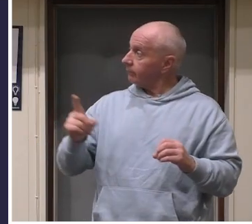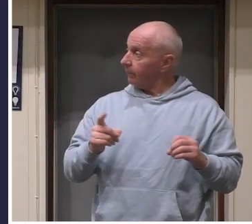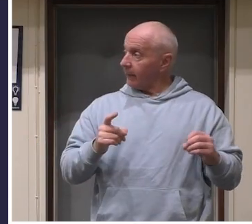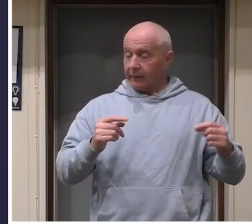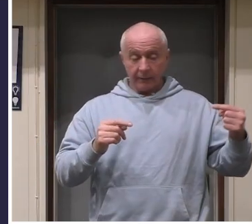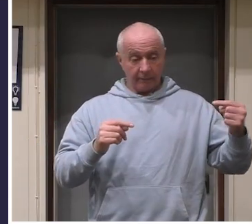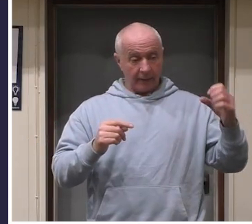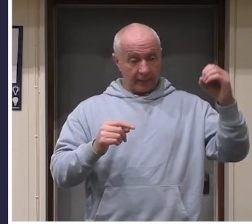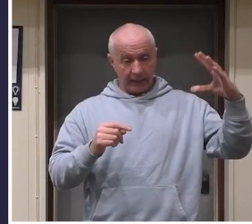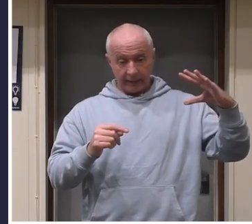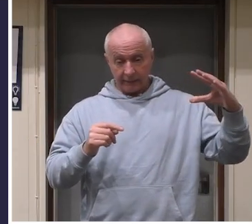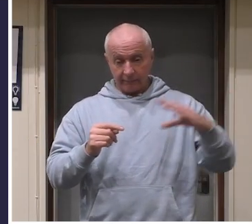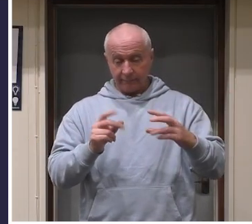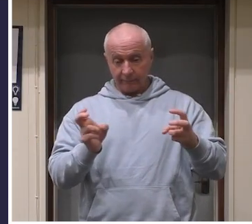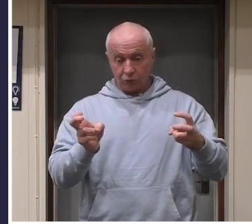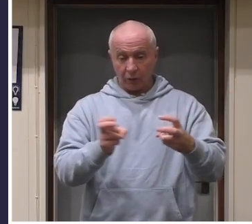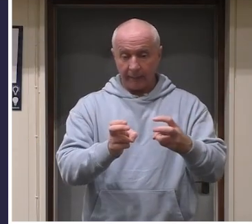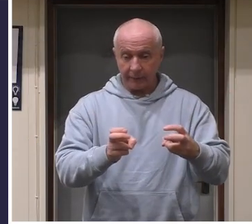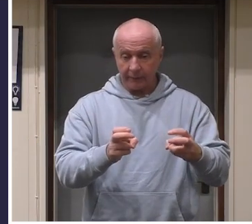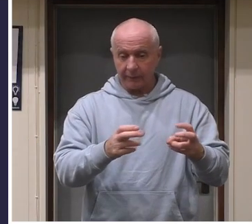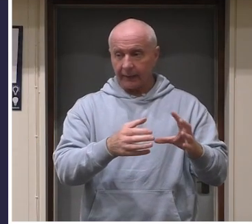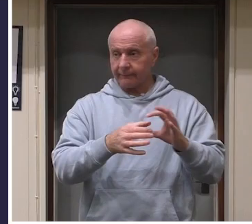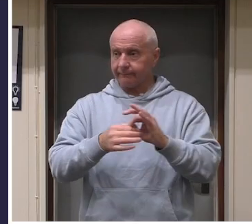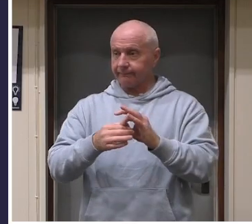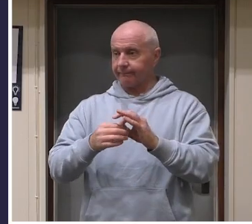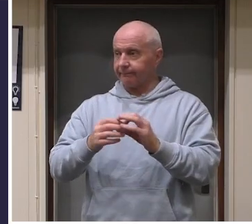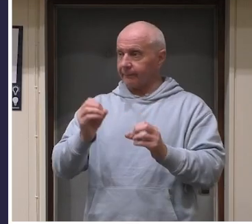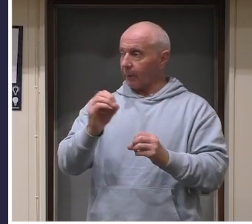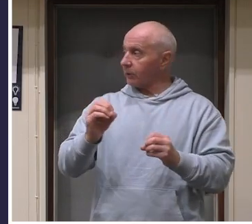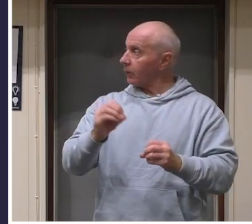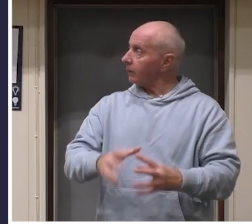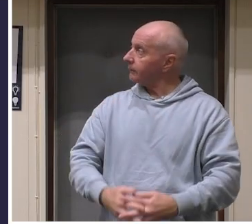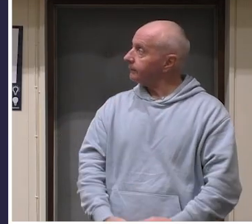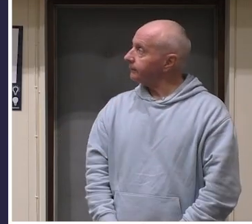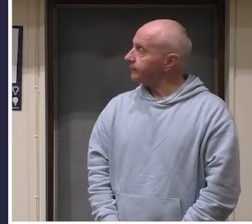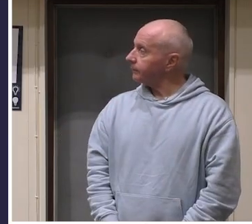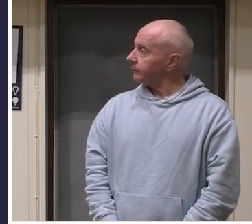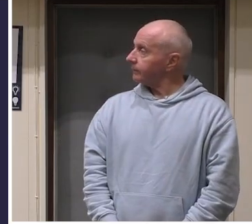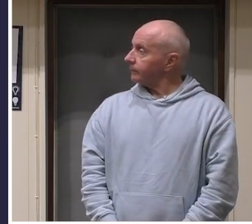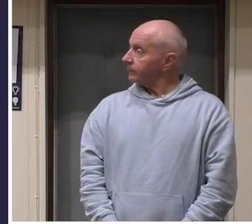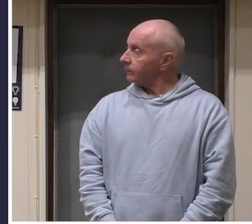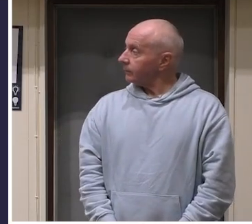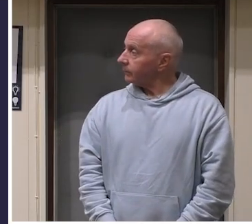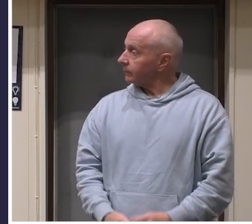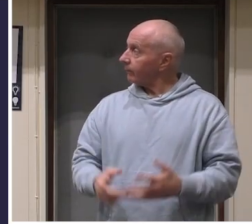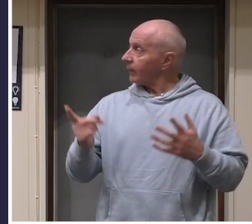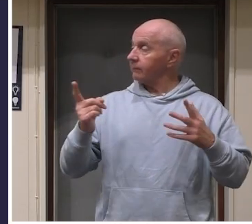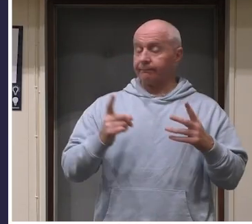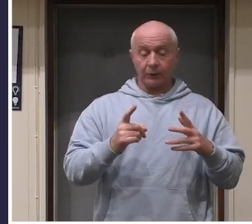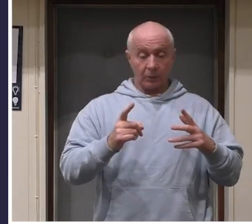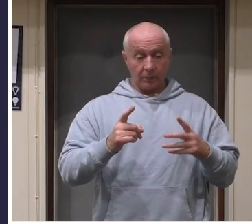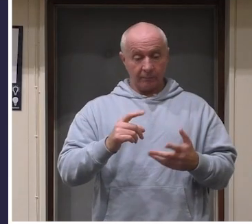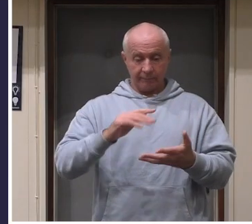trapped in the cavity and eventually interacts with the particle over there. Okay, so the way the protocol works is you have a two-level